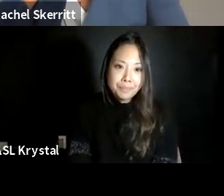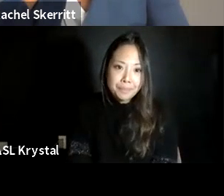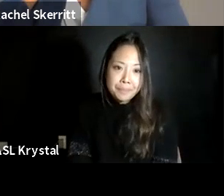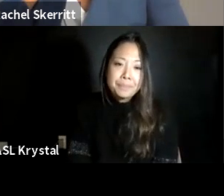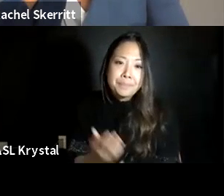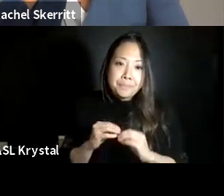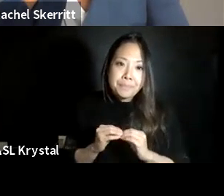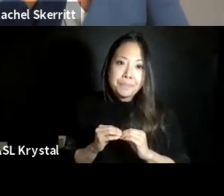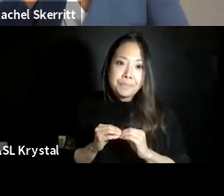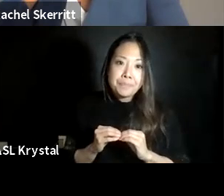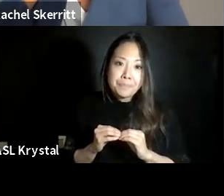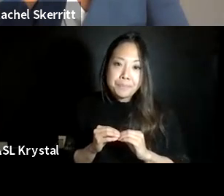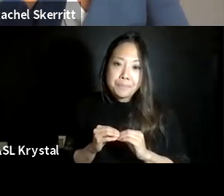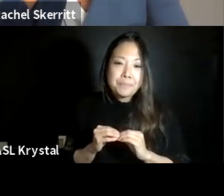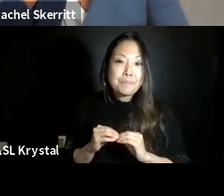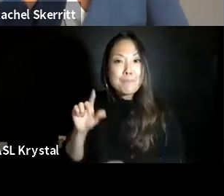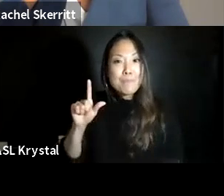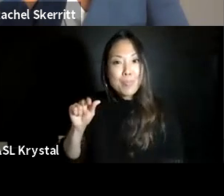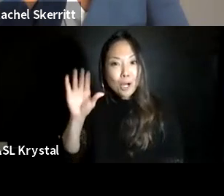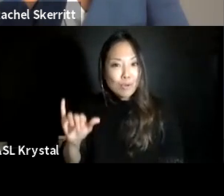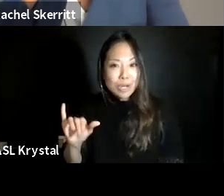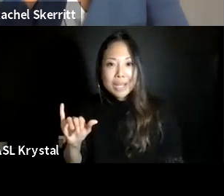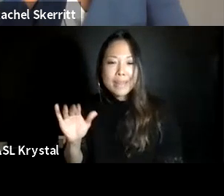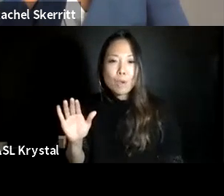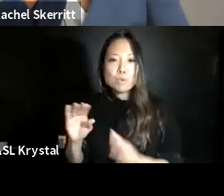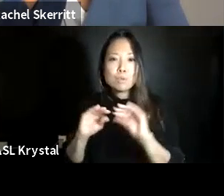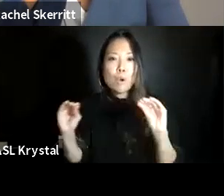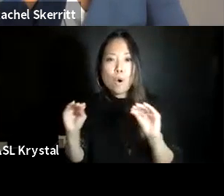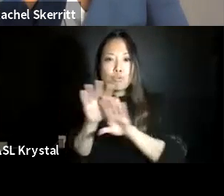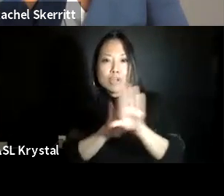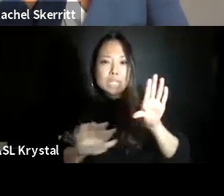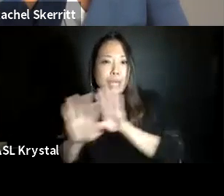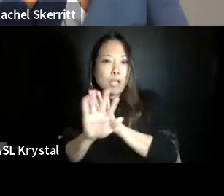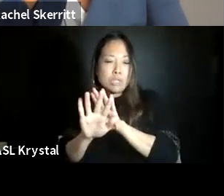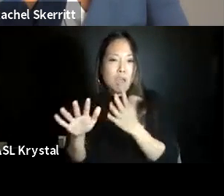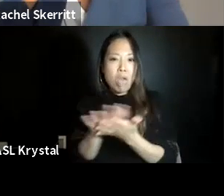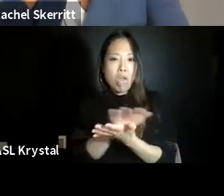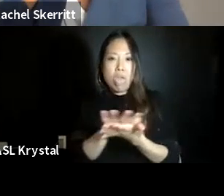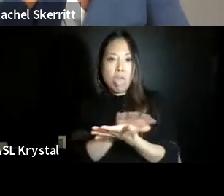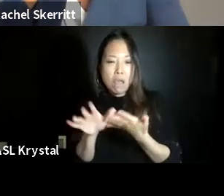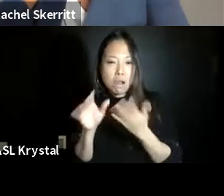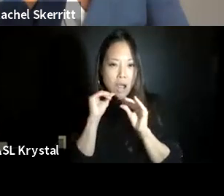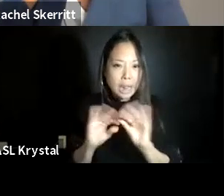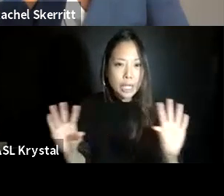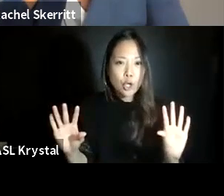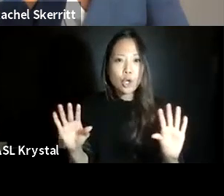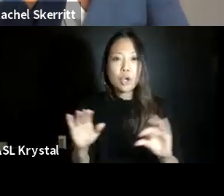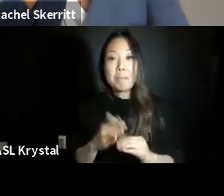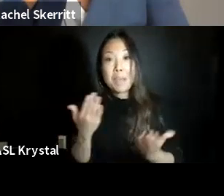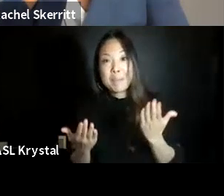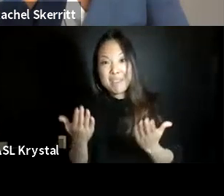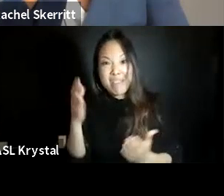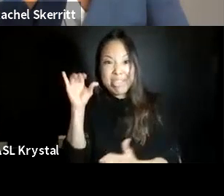There's a lack of transparency with the lottery, and I don't know if it's just by nature because it is a lottery,